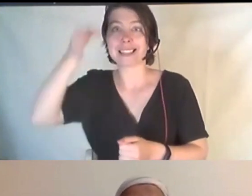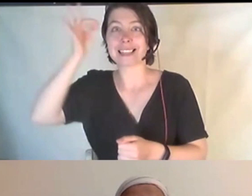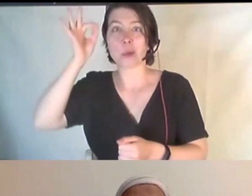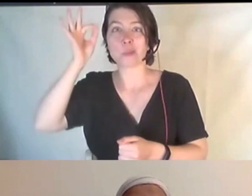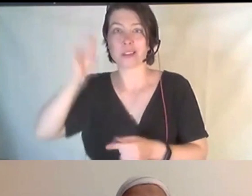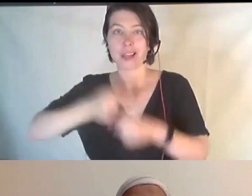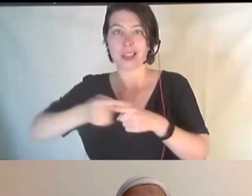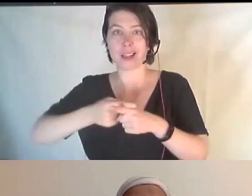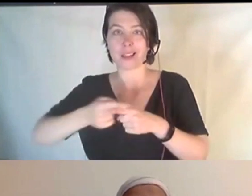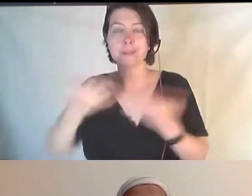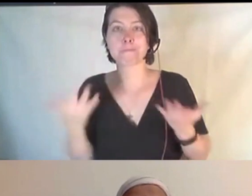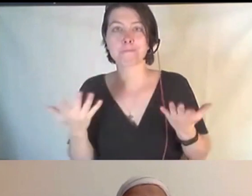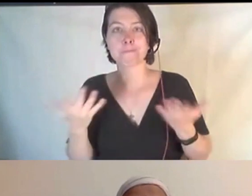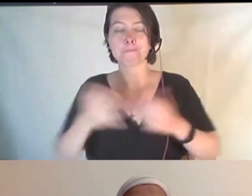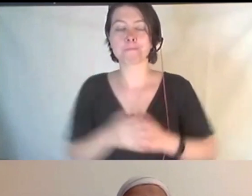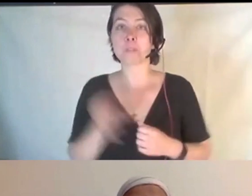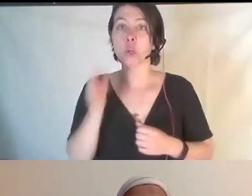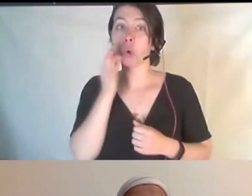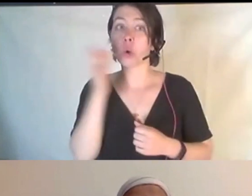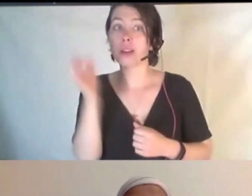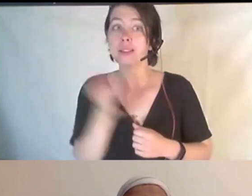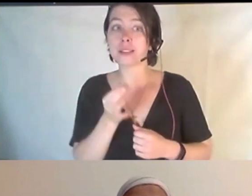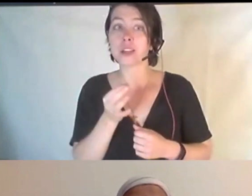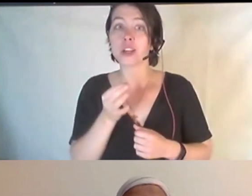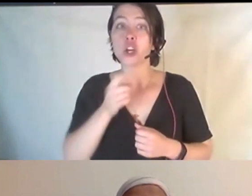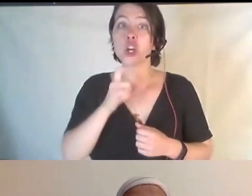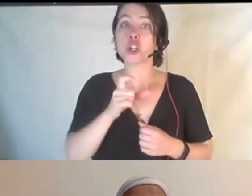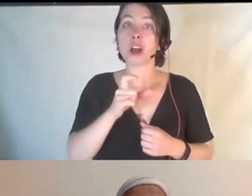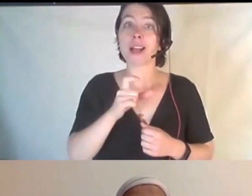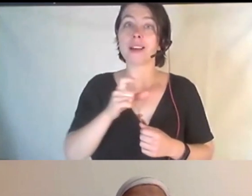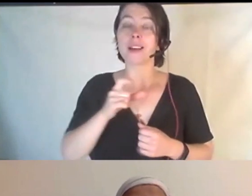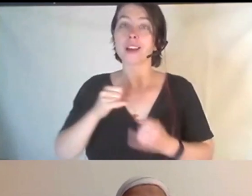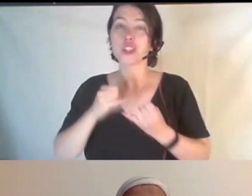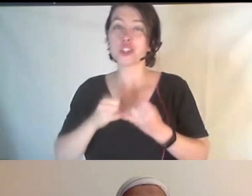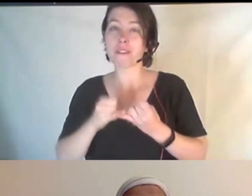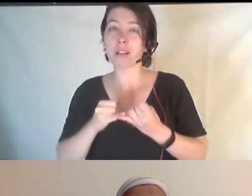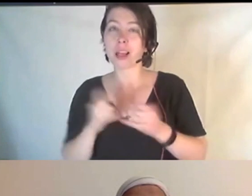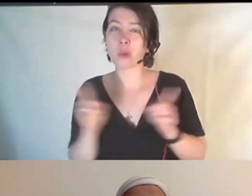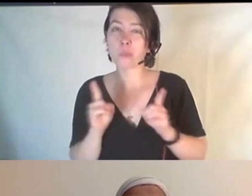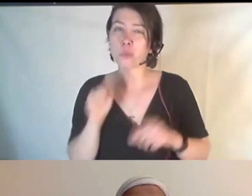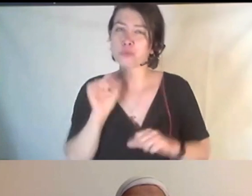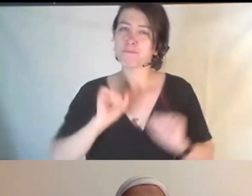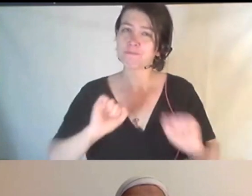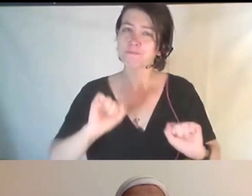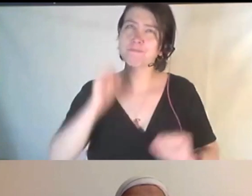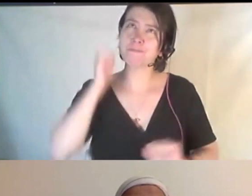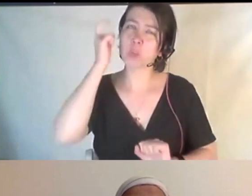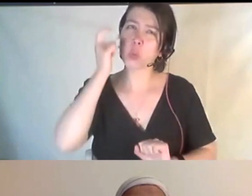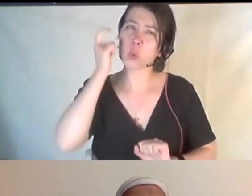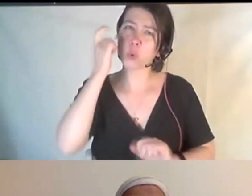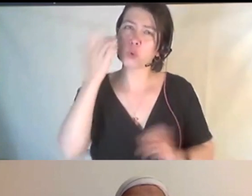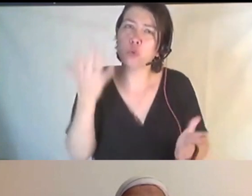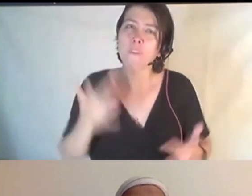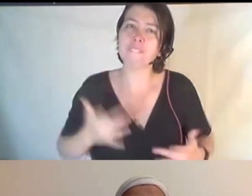for Charlotte and Sheryl, what are your thoughts, feelings, frustrations, etc., with regards to these terms